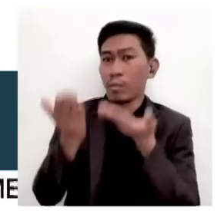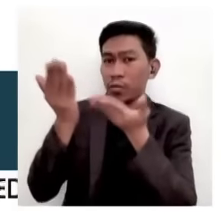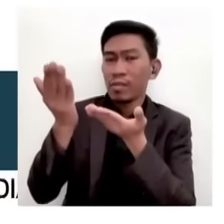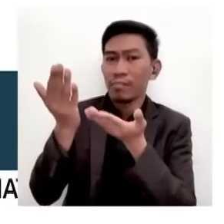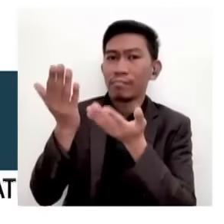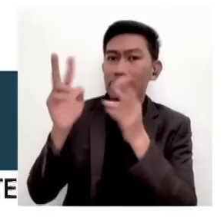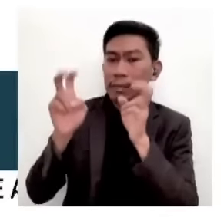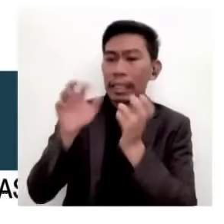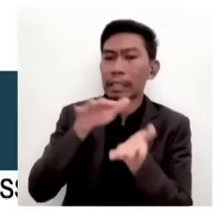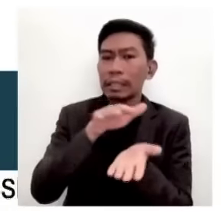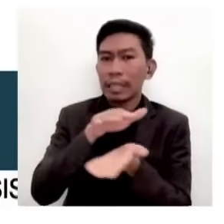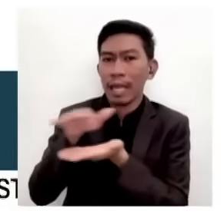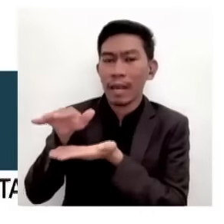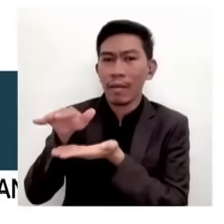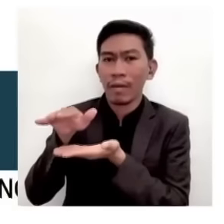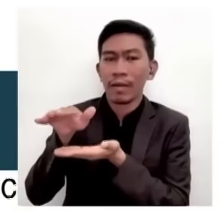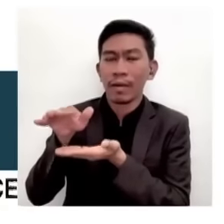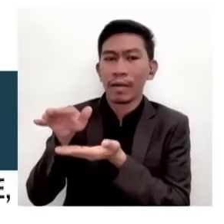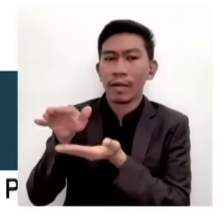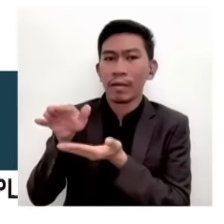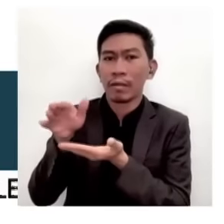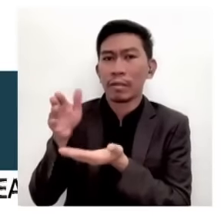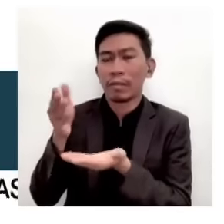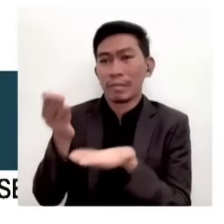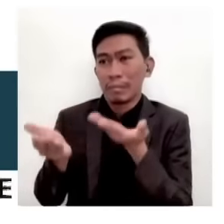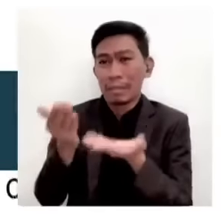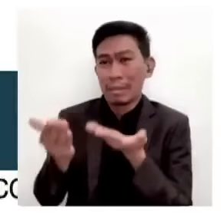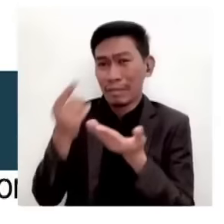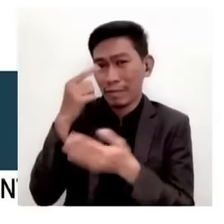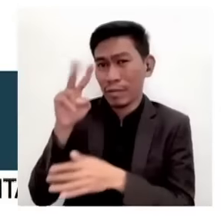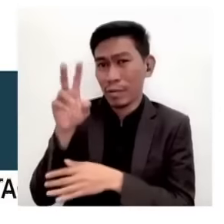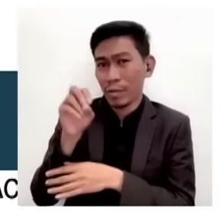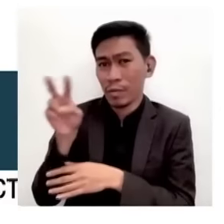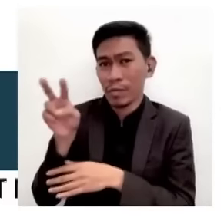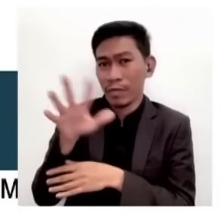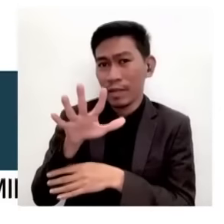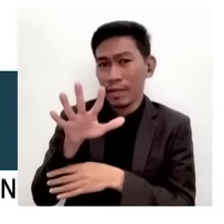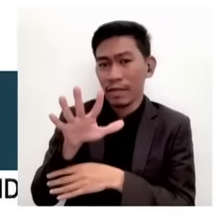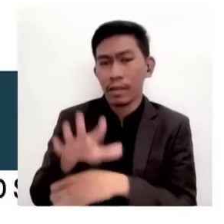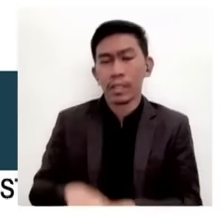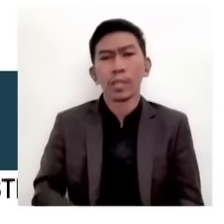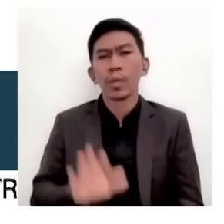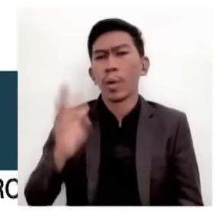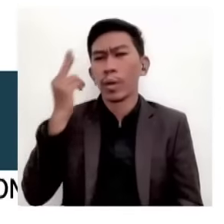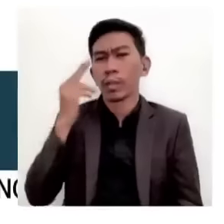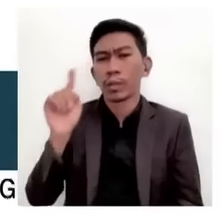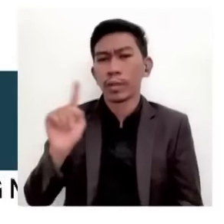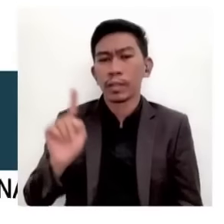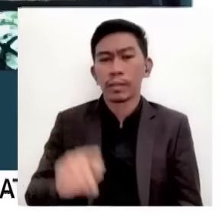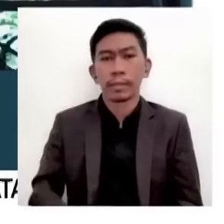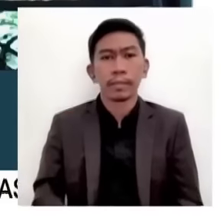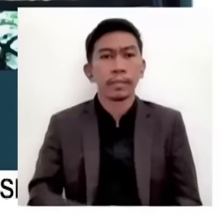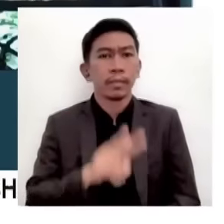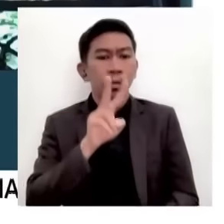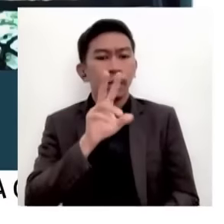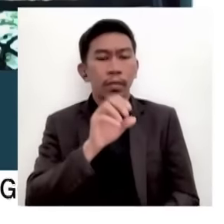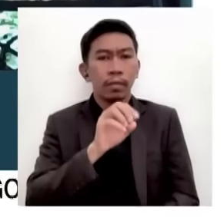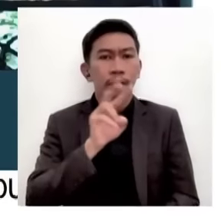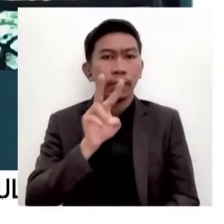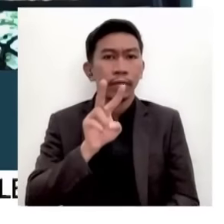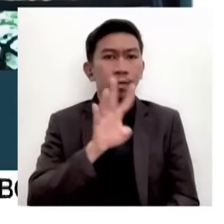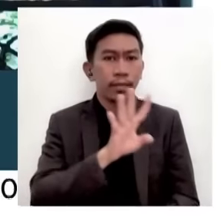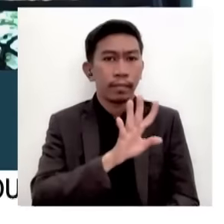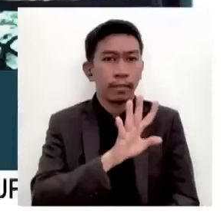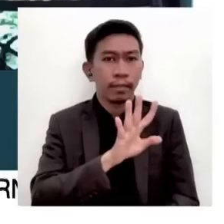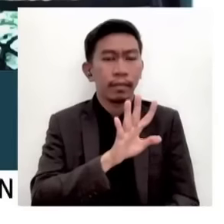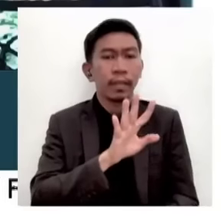possibly because of 2025. What is your motivation here, Congressman Alvarez? No, 2025 elections, Carmina, is